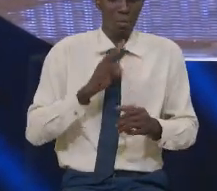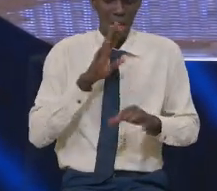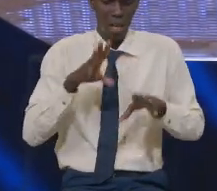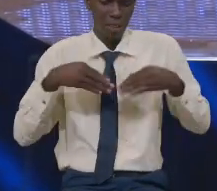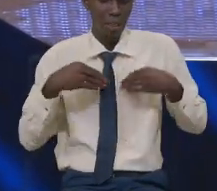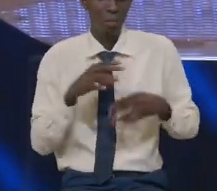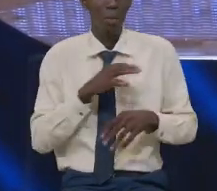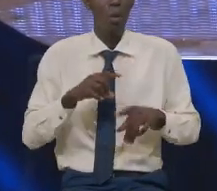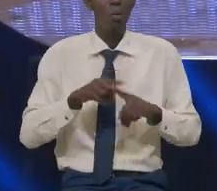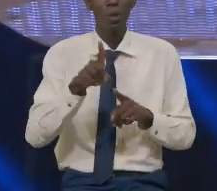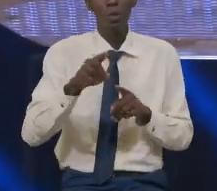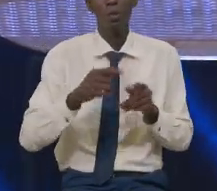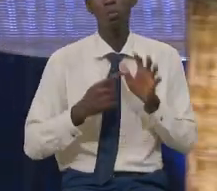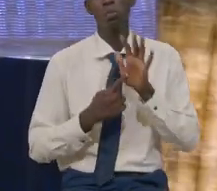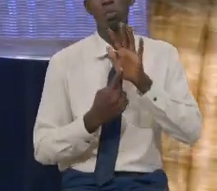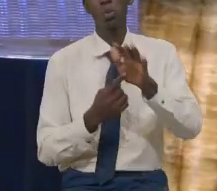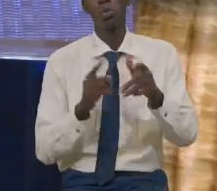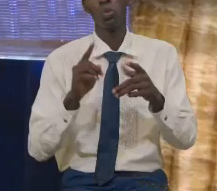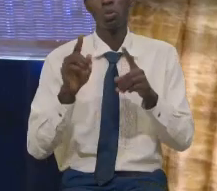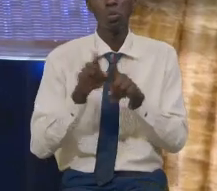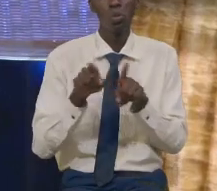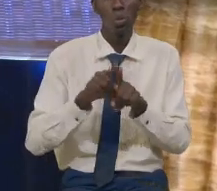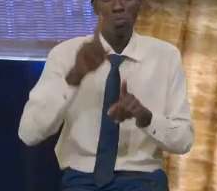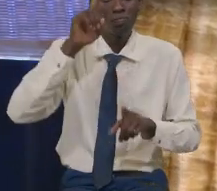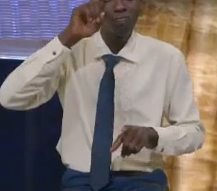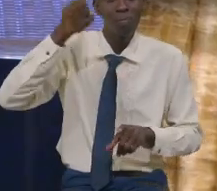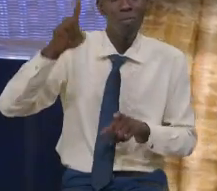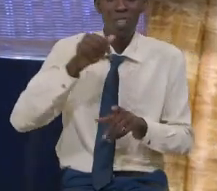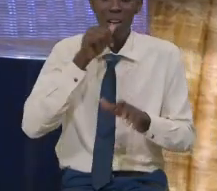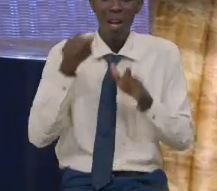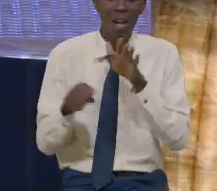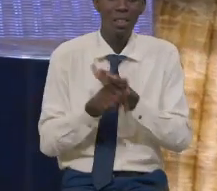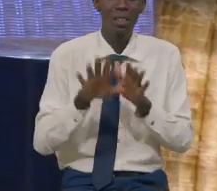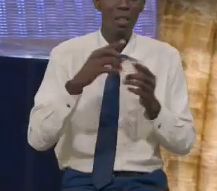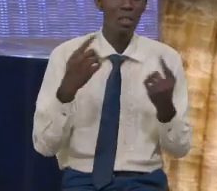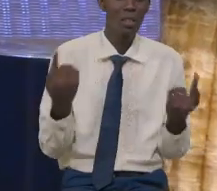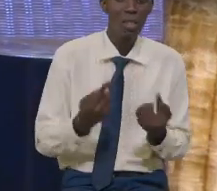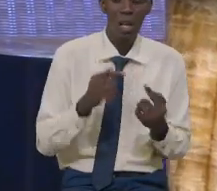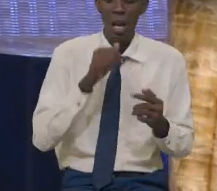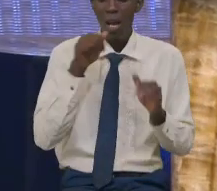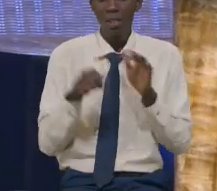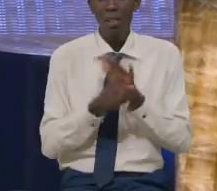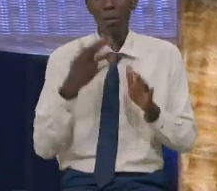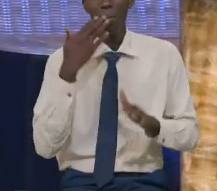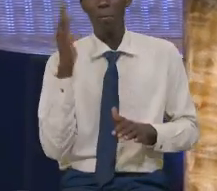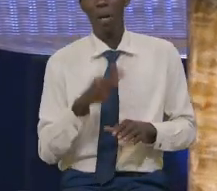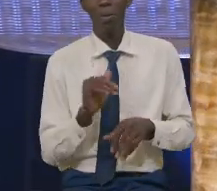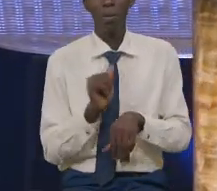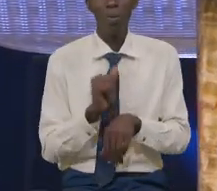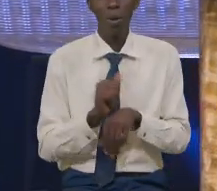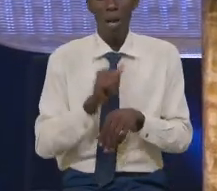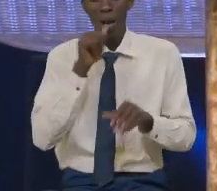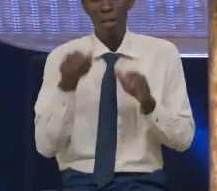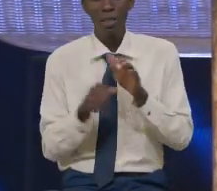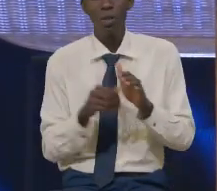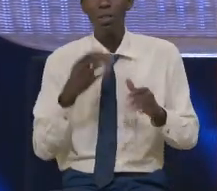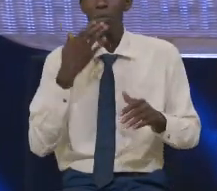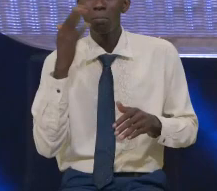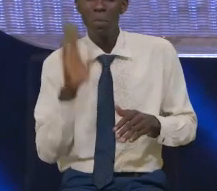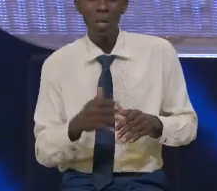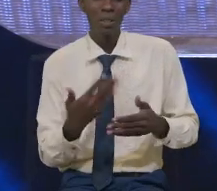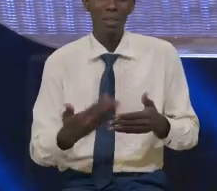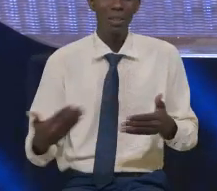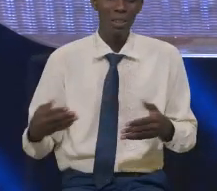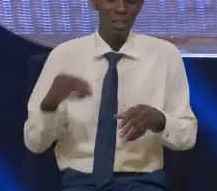were too clever, hiding your sin, hiding your evil, hiding your abomination, and hiding all those sins